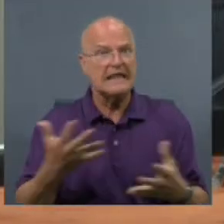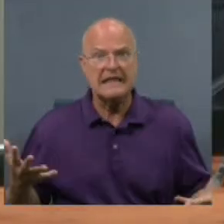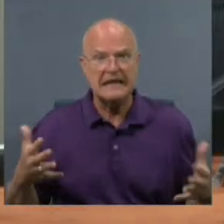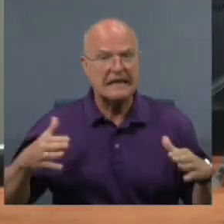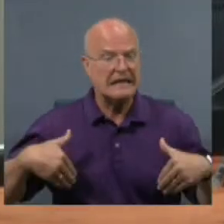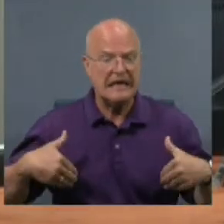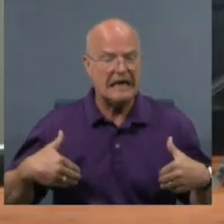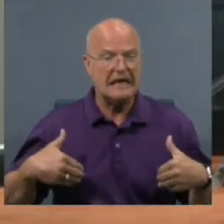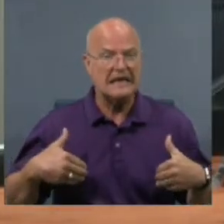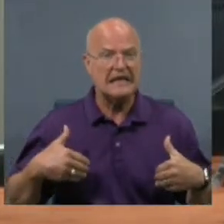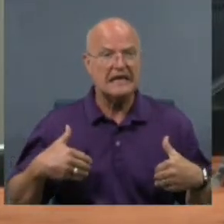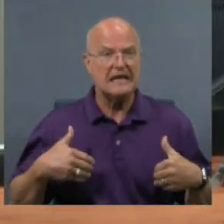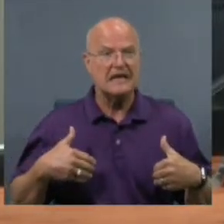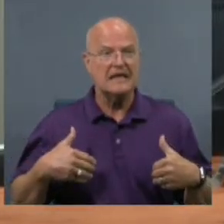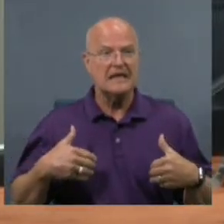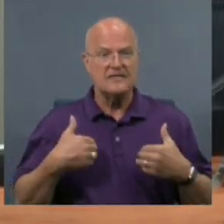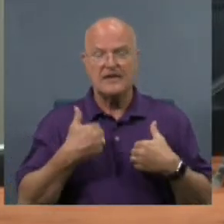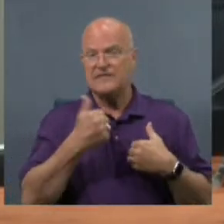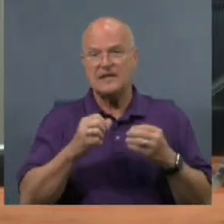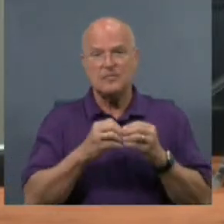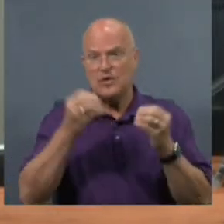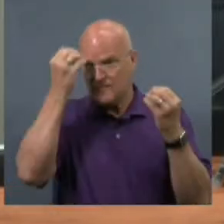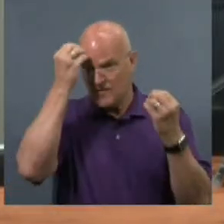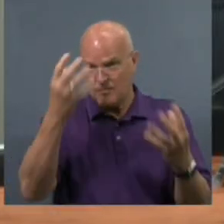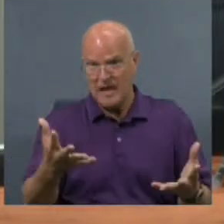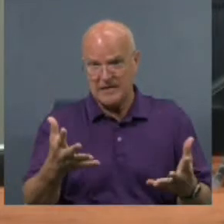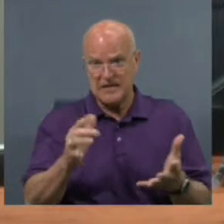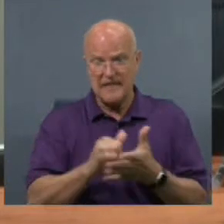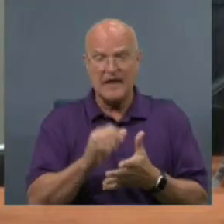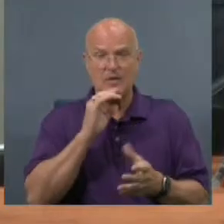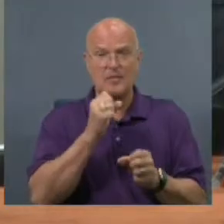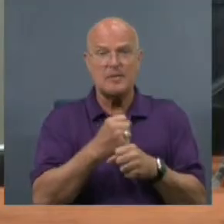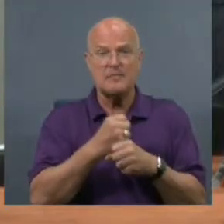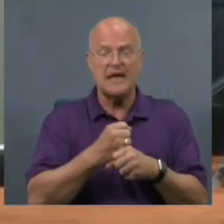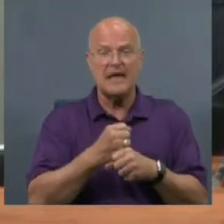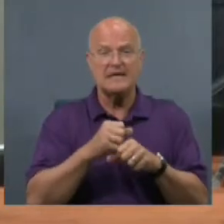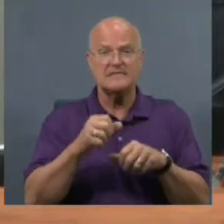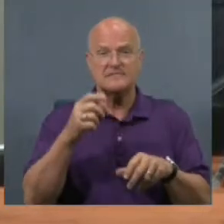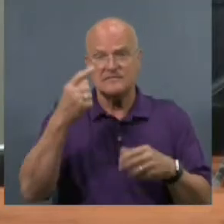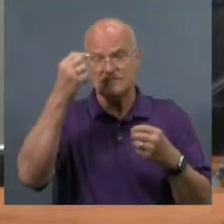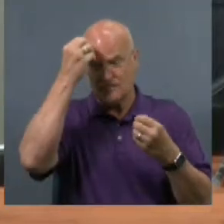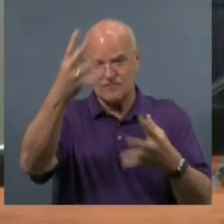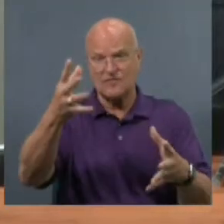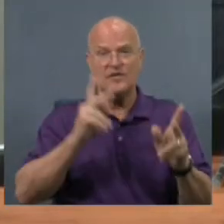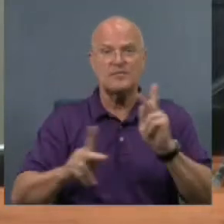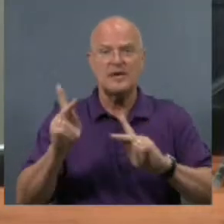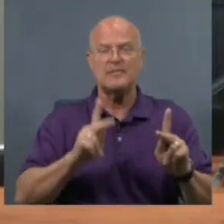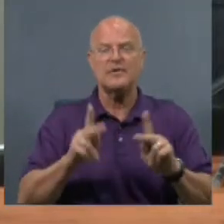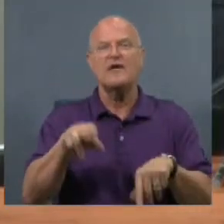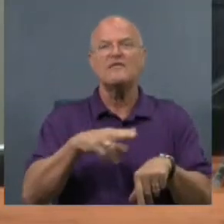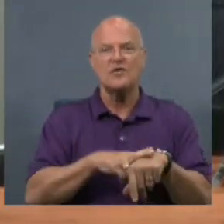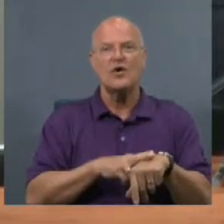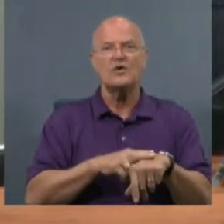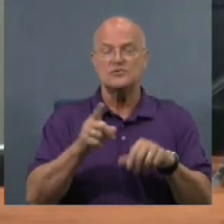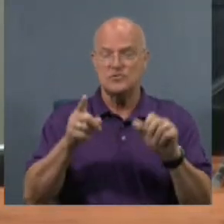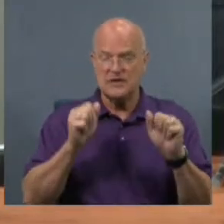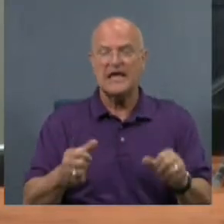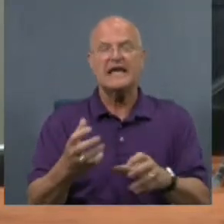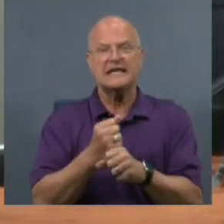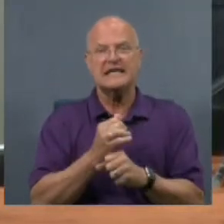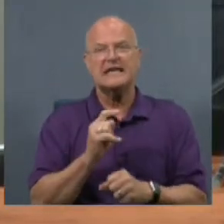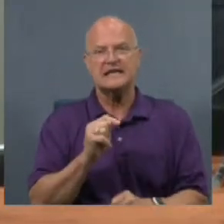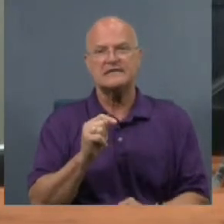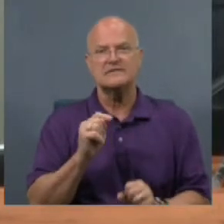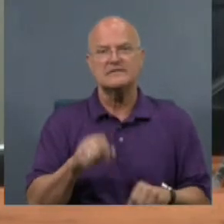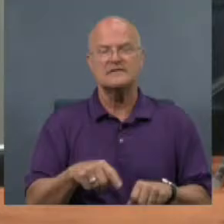any information. If you have any other information that will be made public, of course, you are a citizen. Okay. You can be